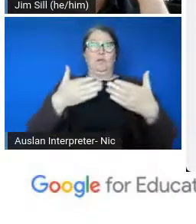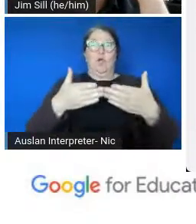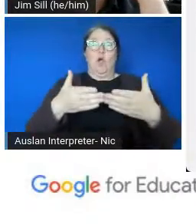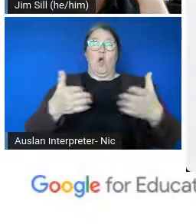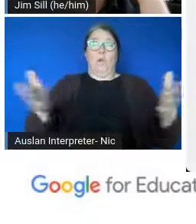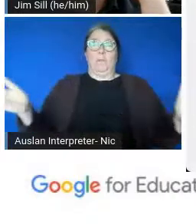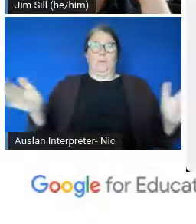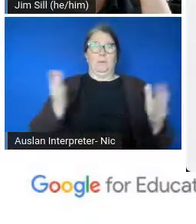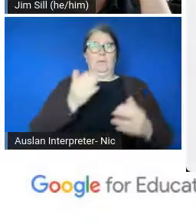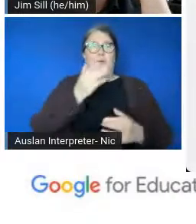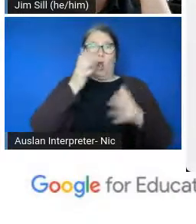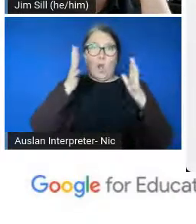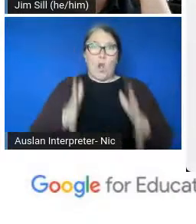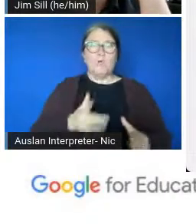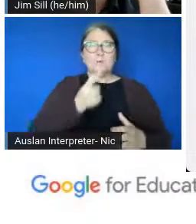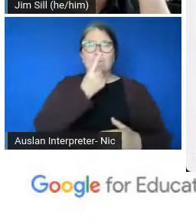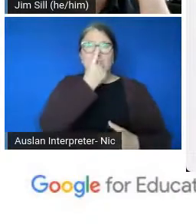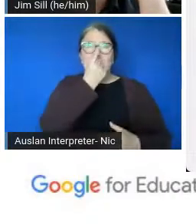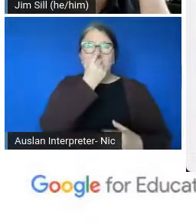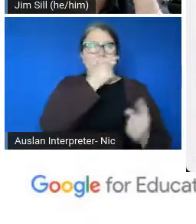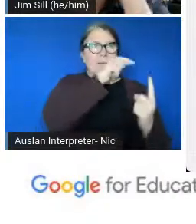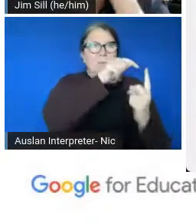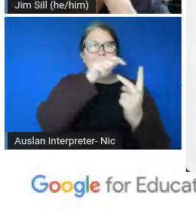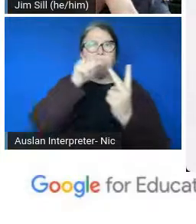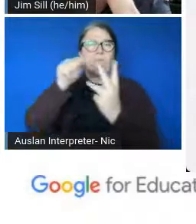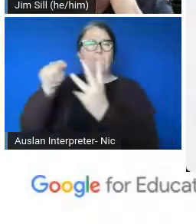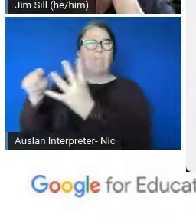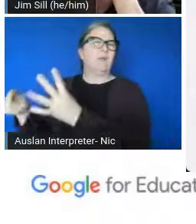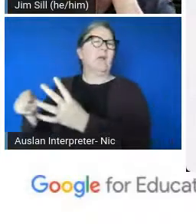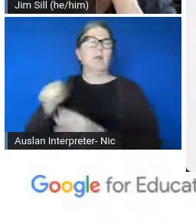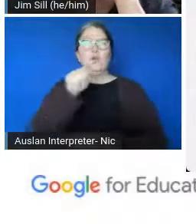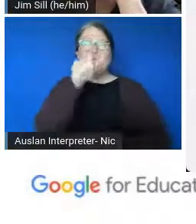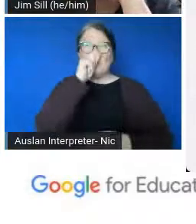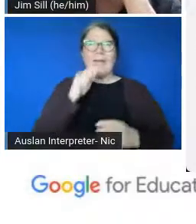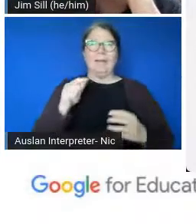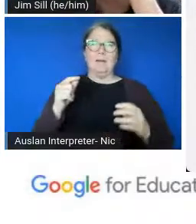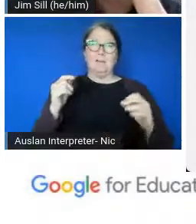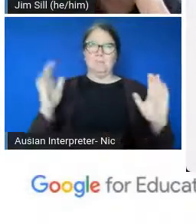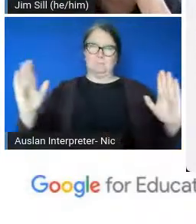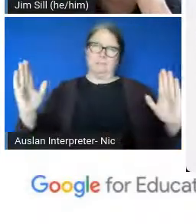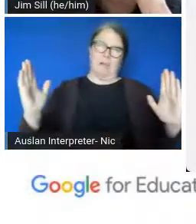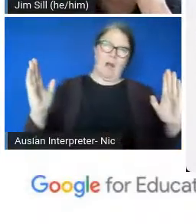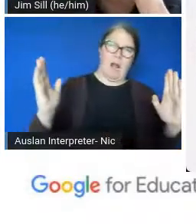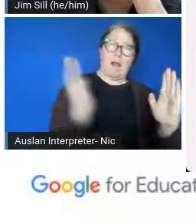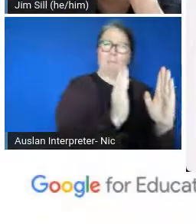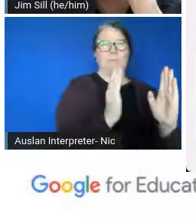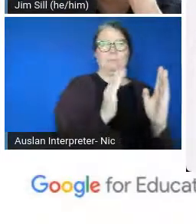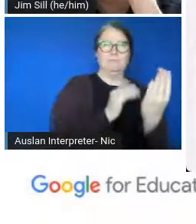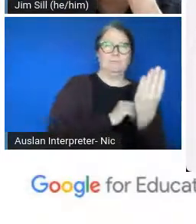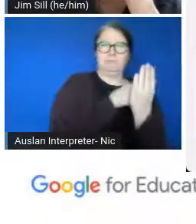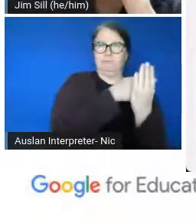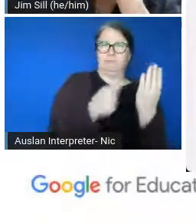site, there are layouts that you can choose from. So if you're wanting to have some images